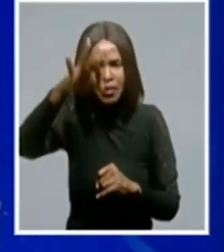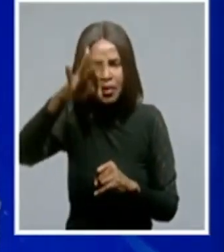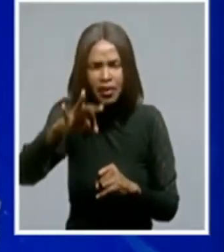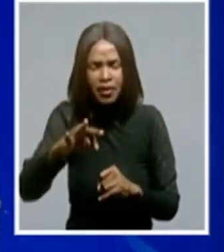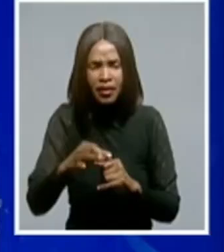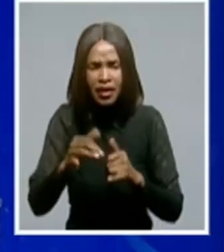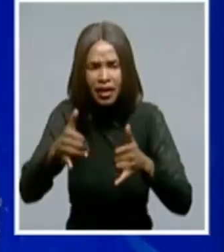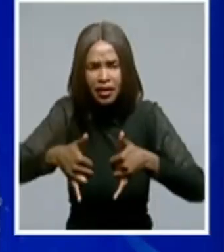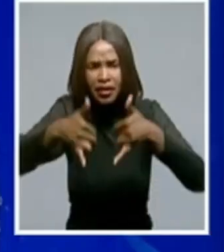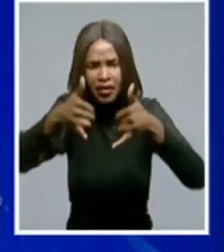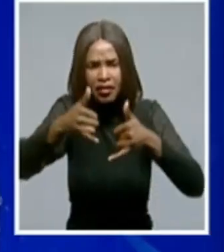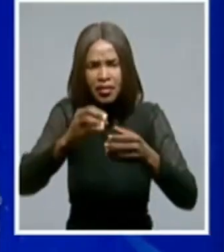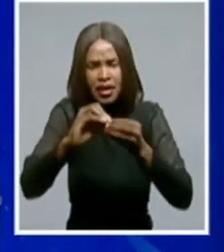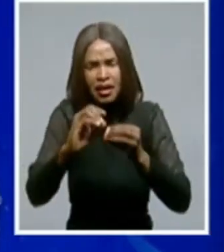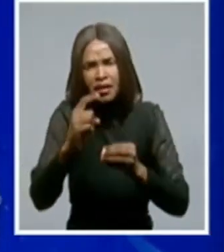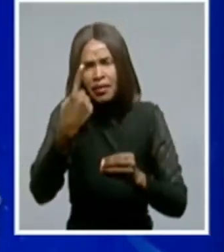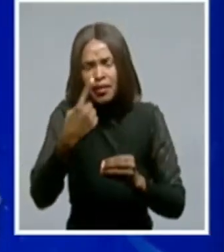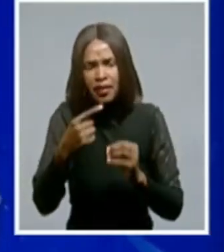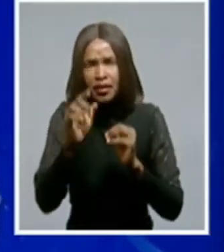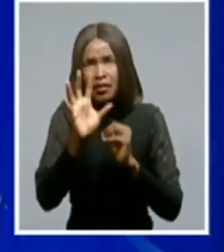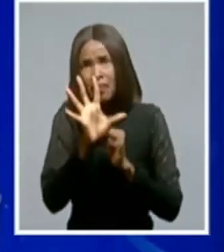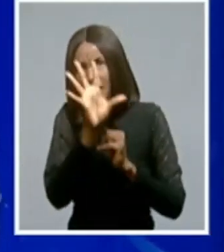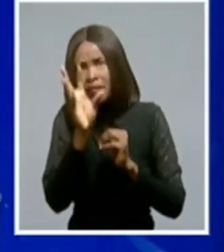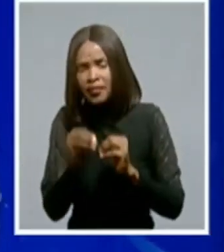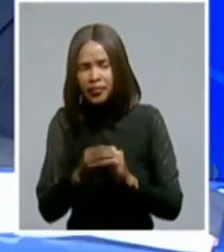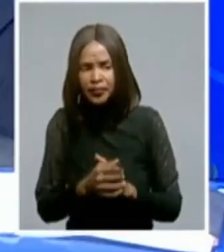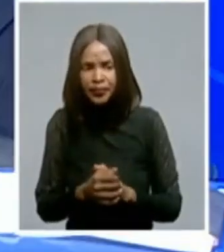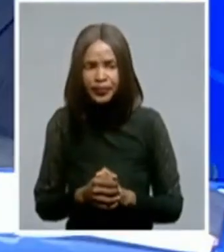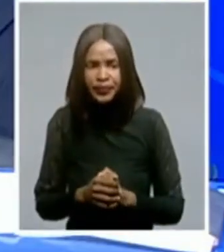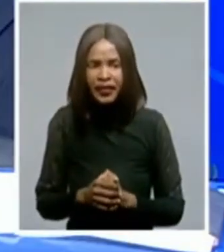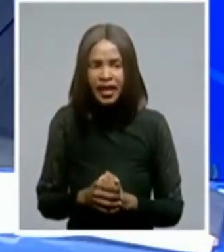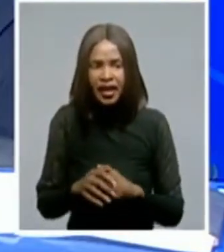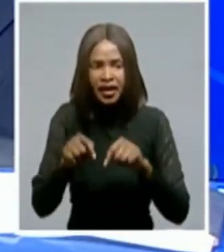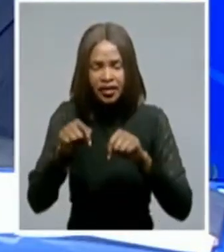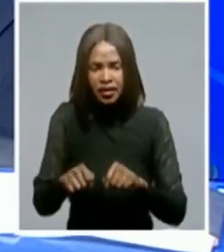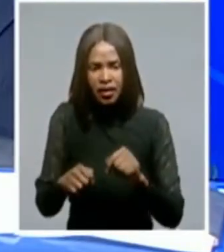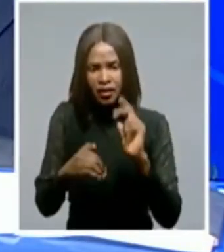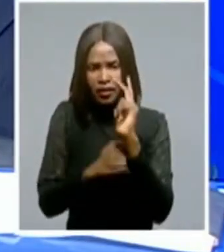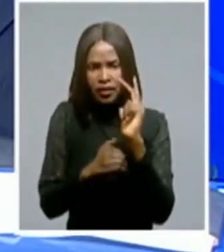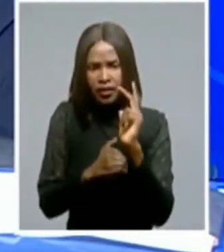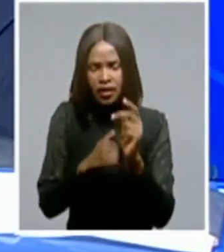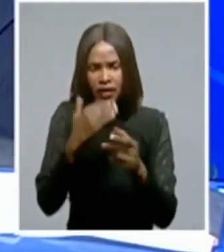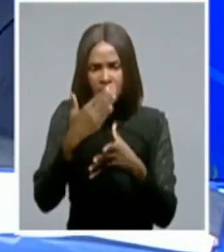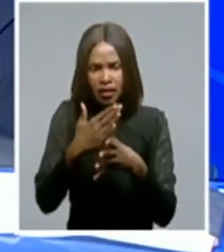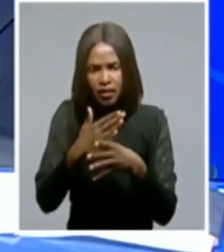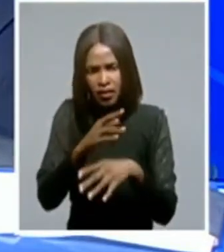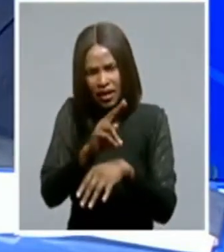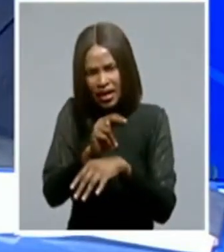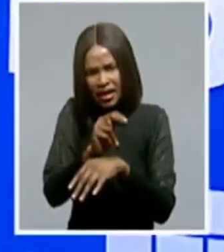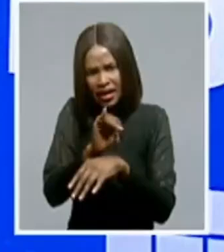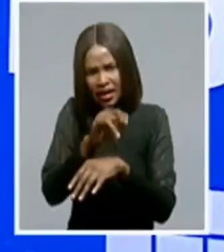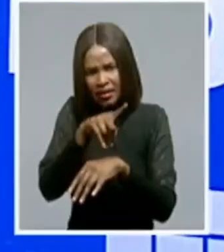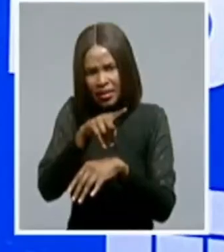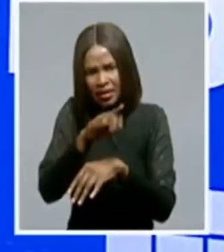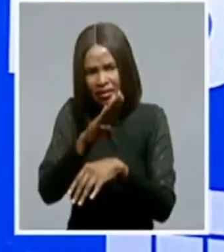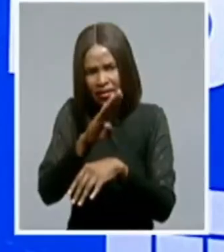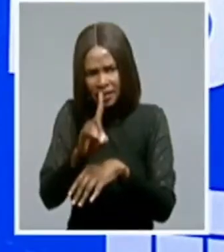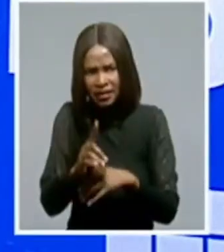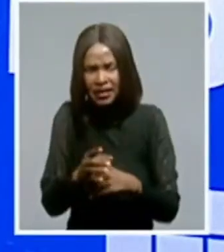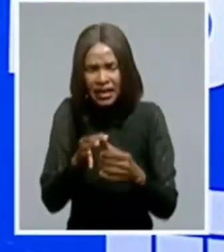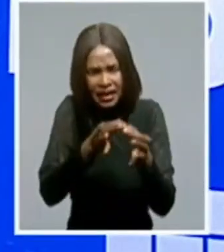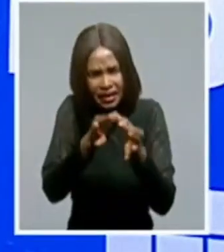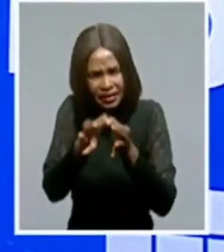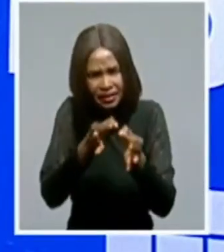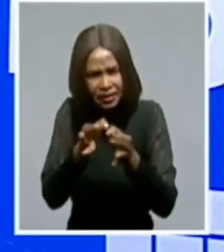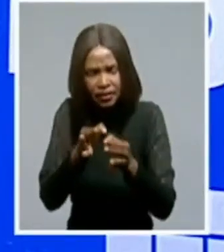is Ms. Margareth Gustavo. She is NIPDB's Executive for Competitiveness and Branding, just sharing with us the